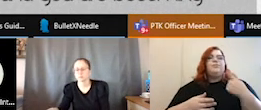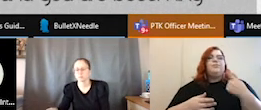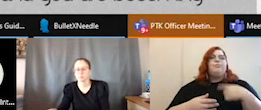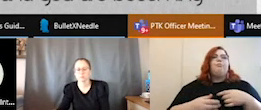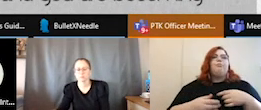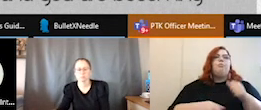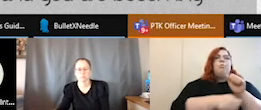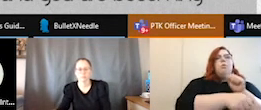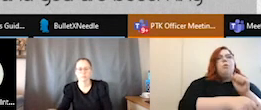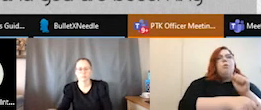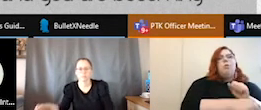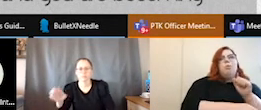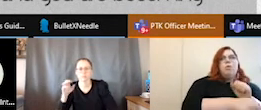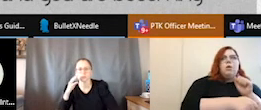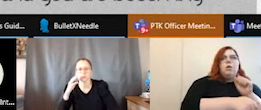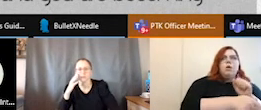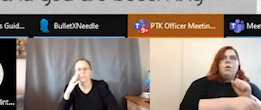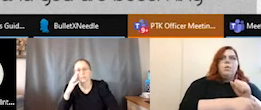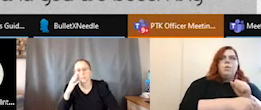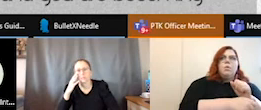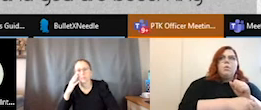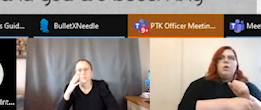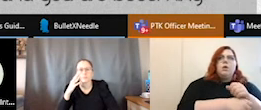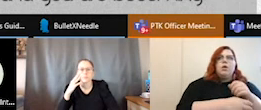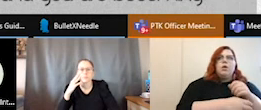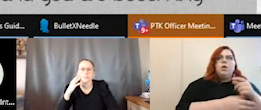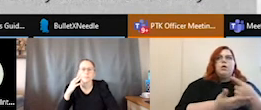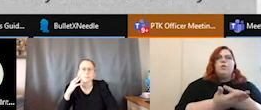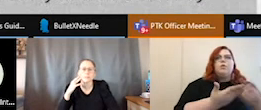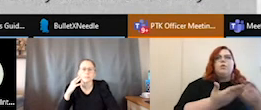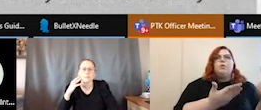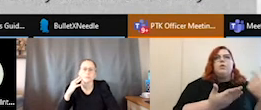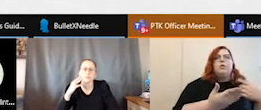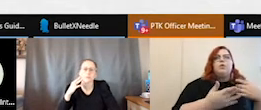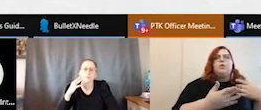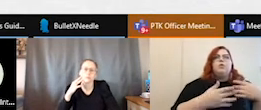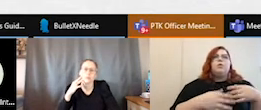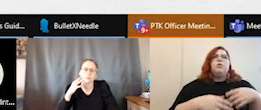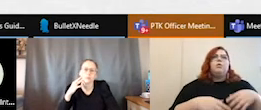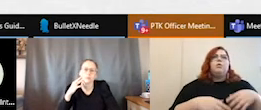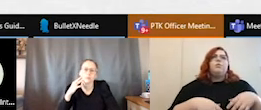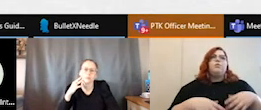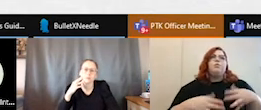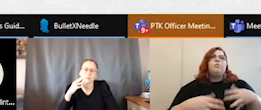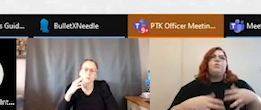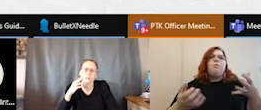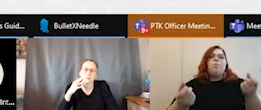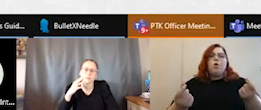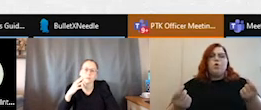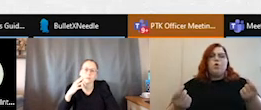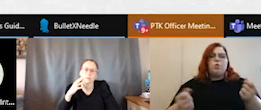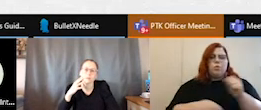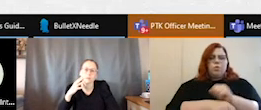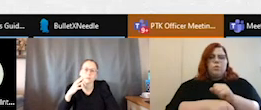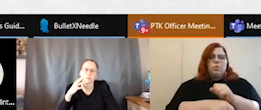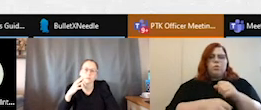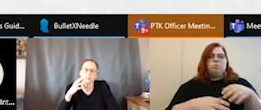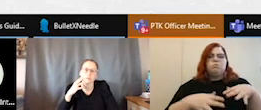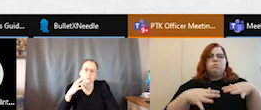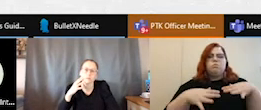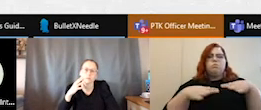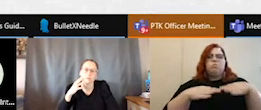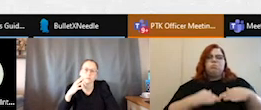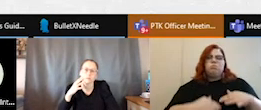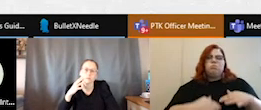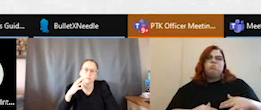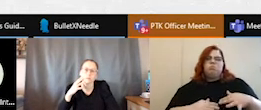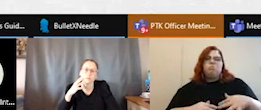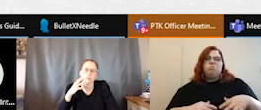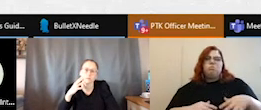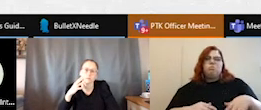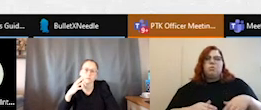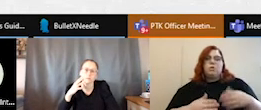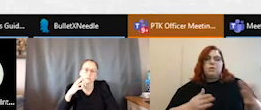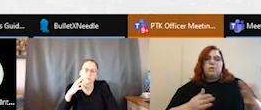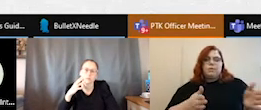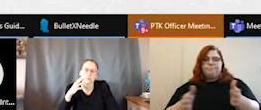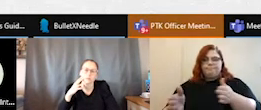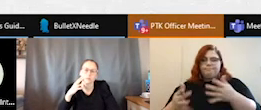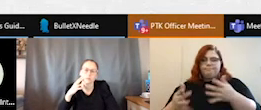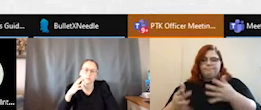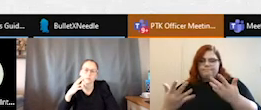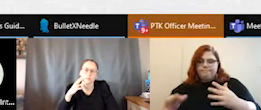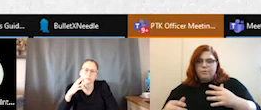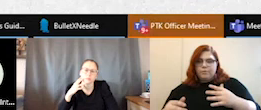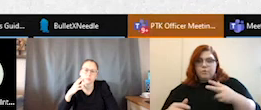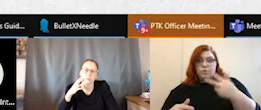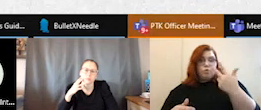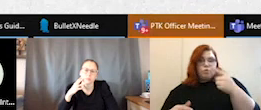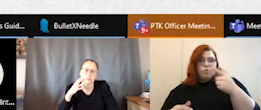job motivation flagging, and so on and so forth. And then towards the end, you are given 3 choices. Notice how one of the choices is